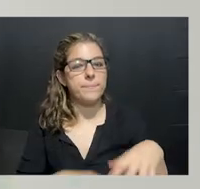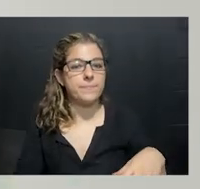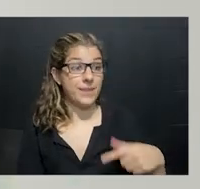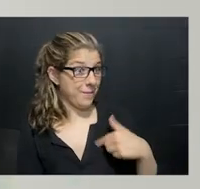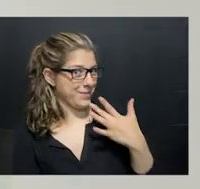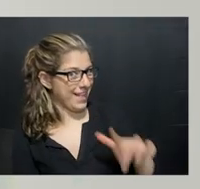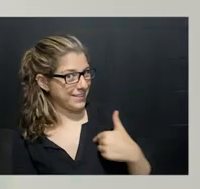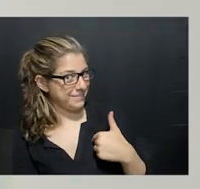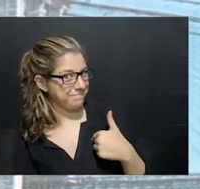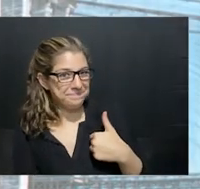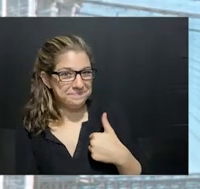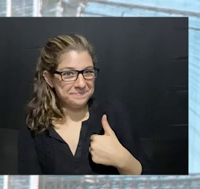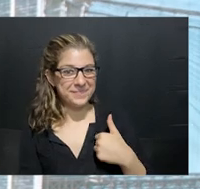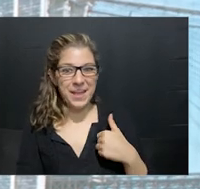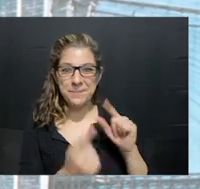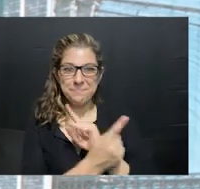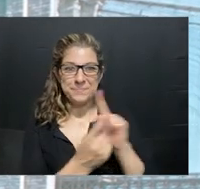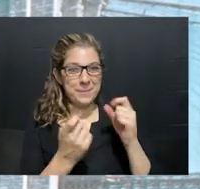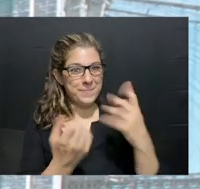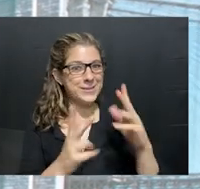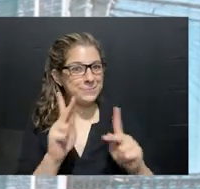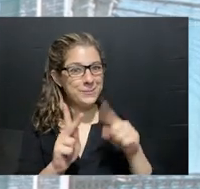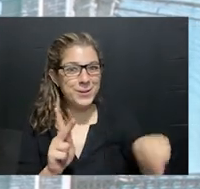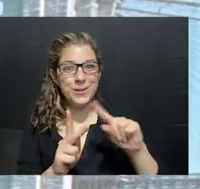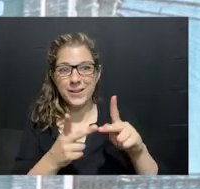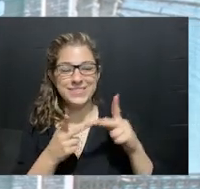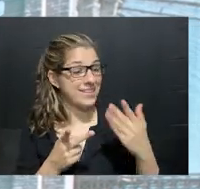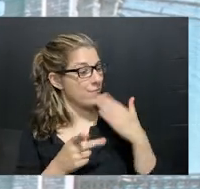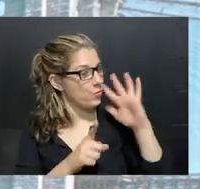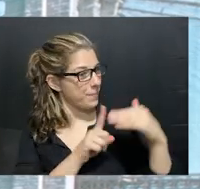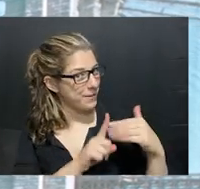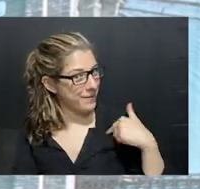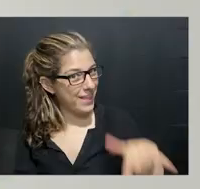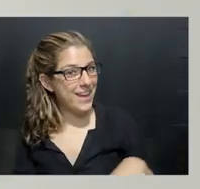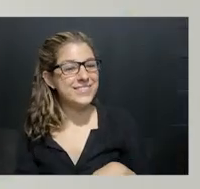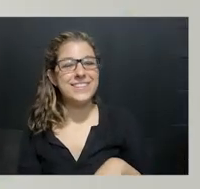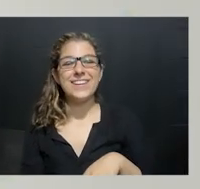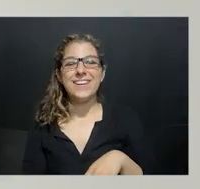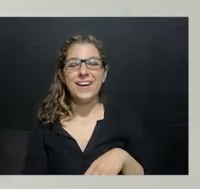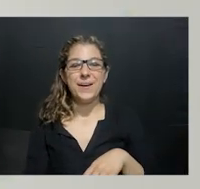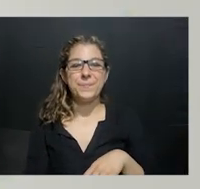been pretty lucky, haven't I? I've been in some amazing places. Thank you for reminding me of that. You know,